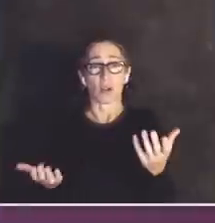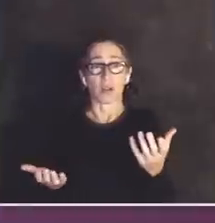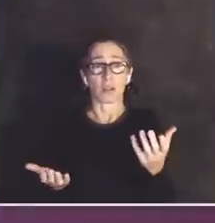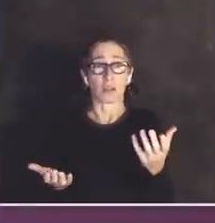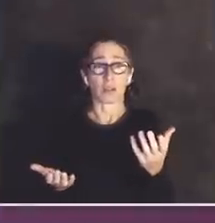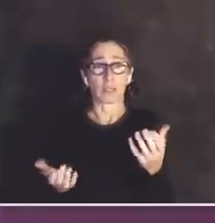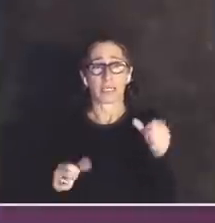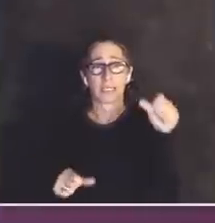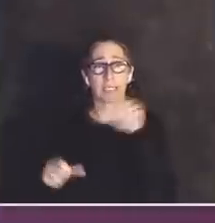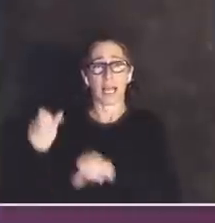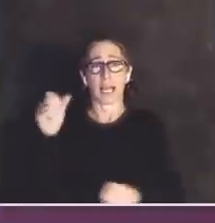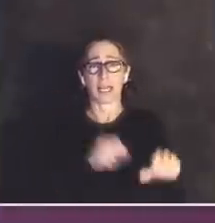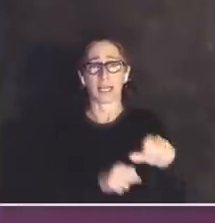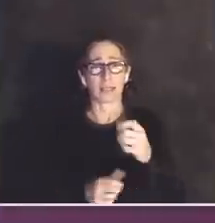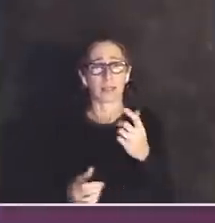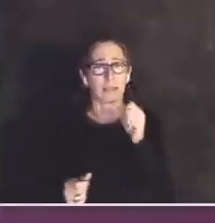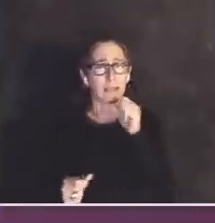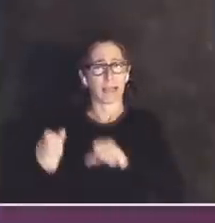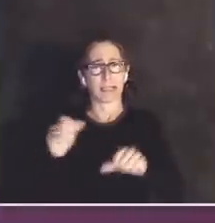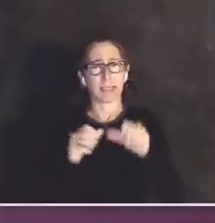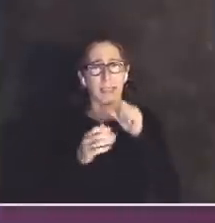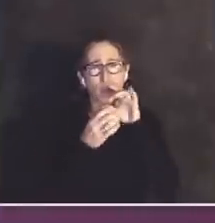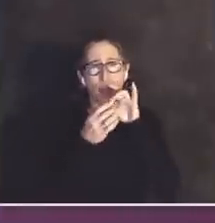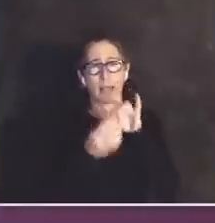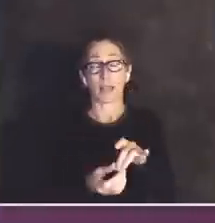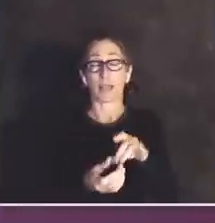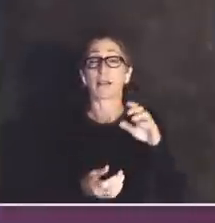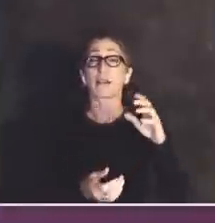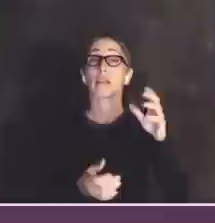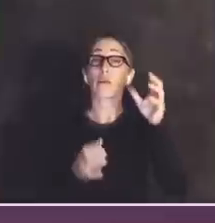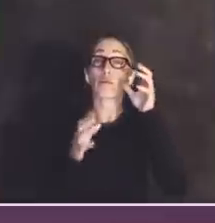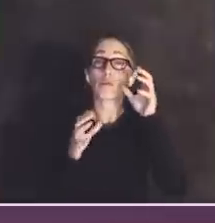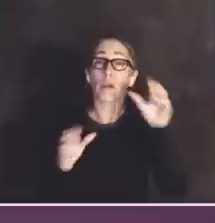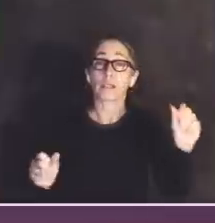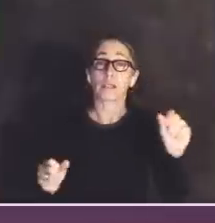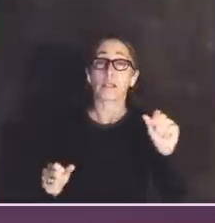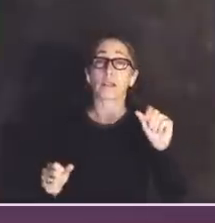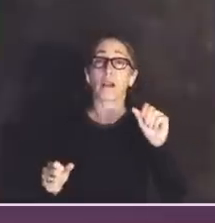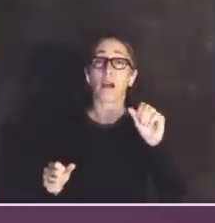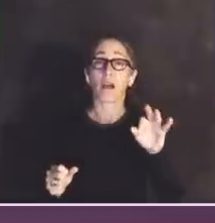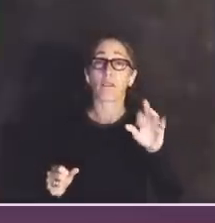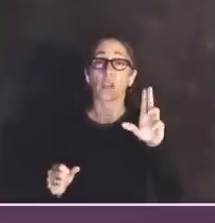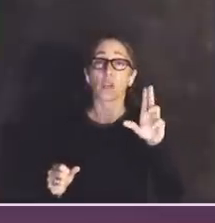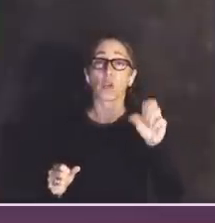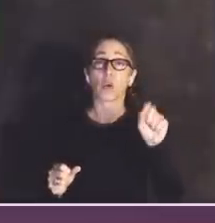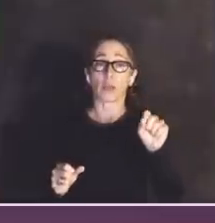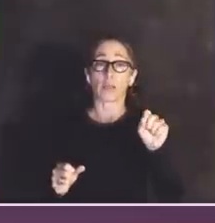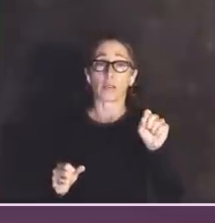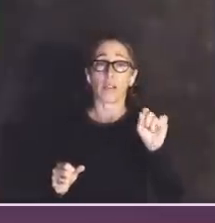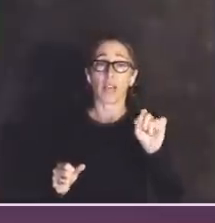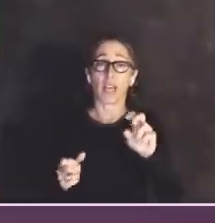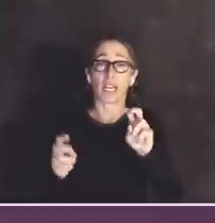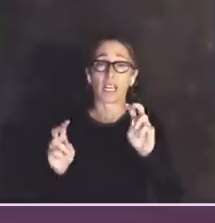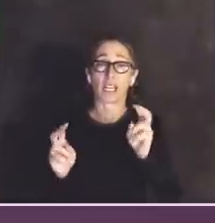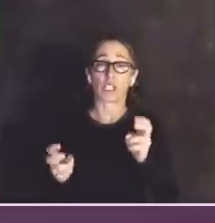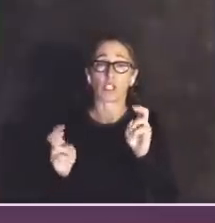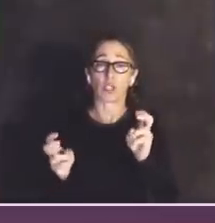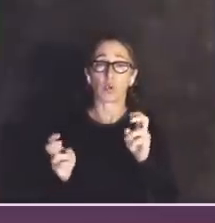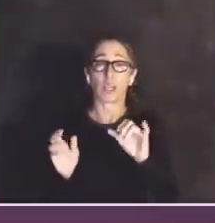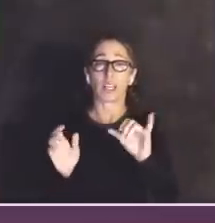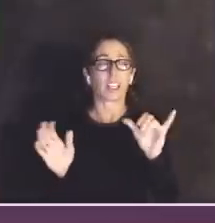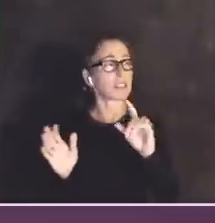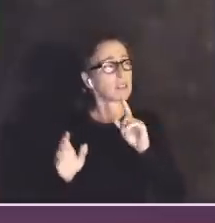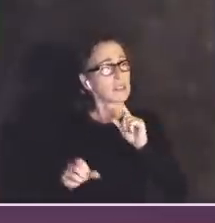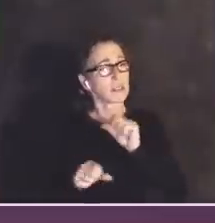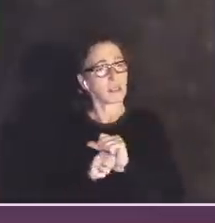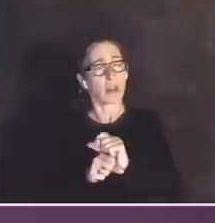Science doesn't know. The President of the United States on an issue that represents an existential threat to who